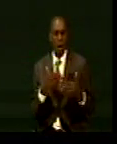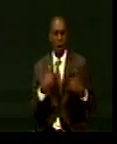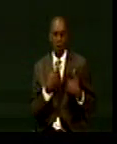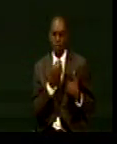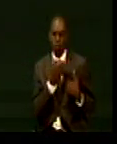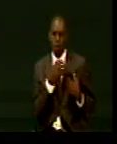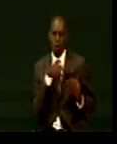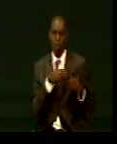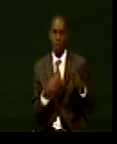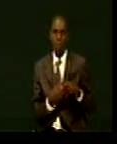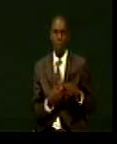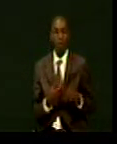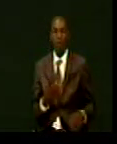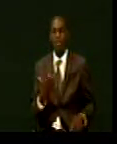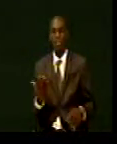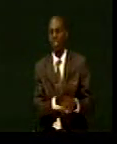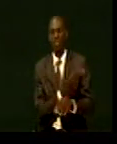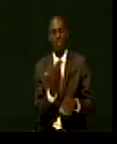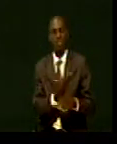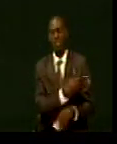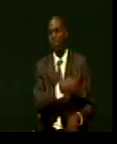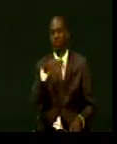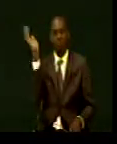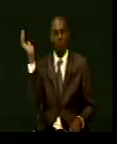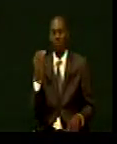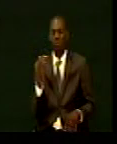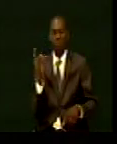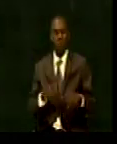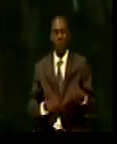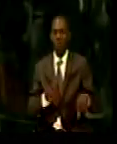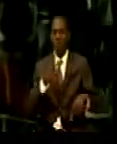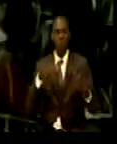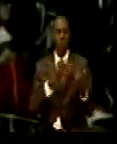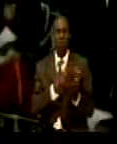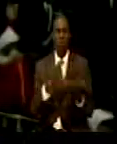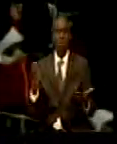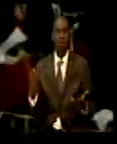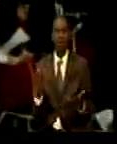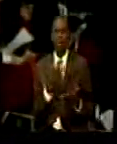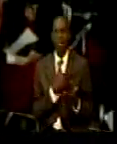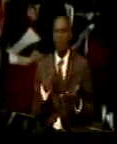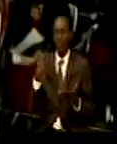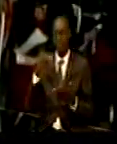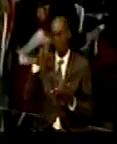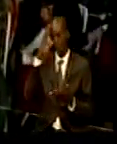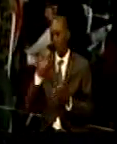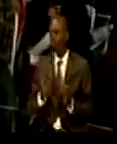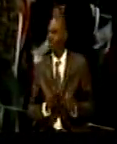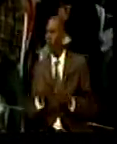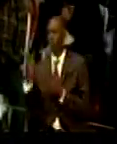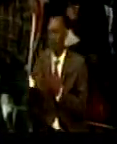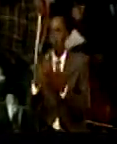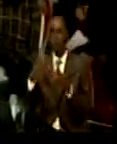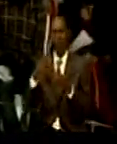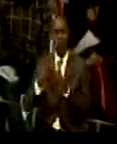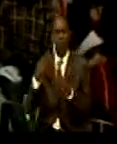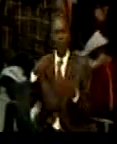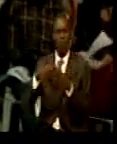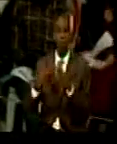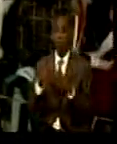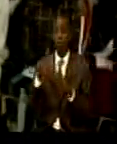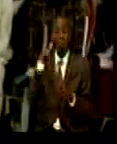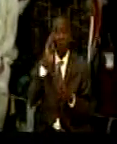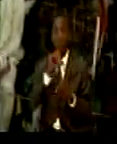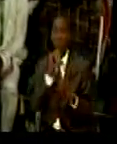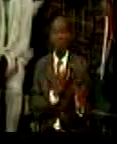your load and then you go where we cannot see you. You are running away from problems. You are not going to run away from problems anymore,